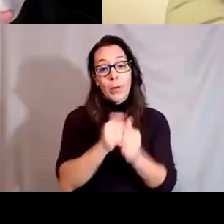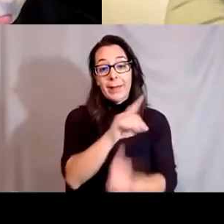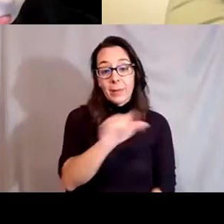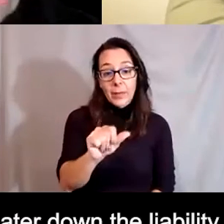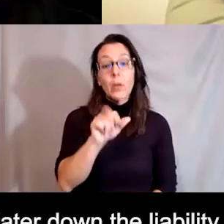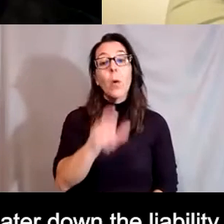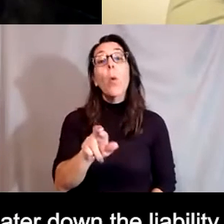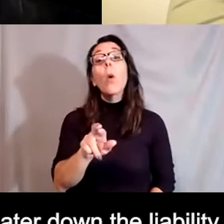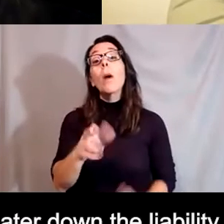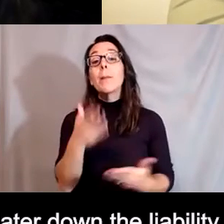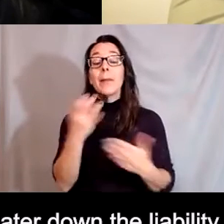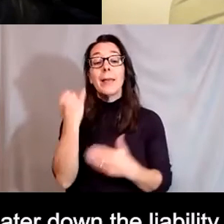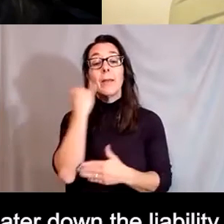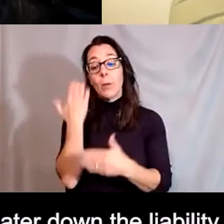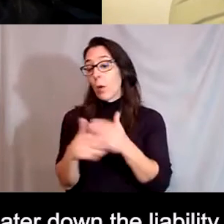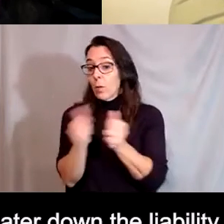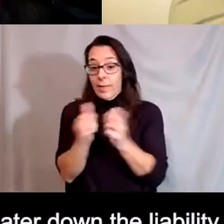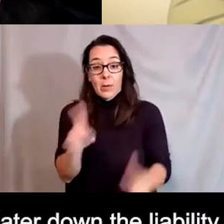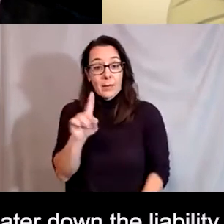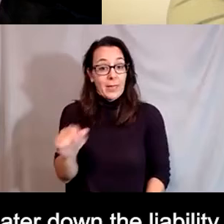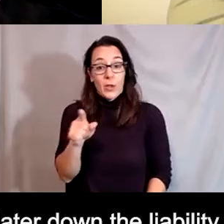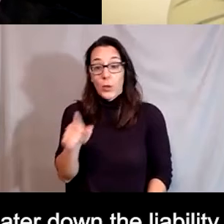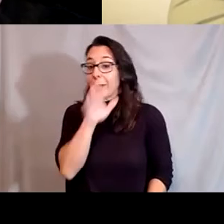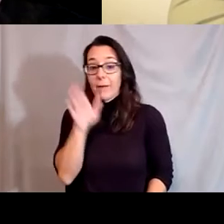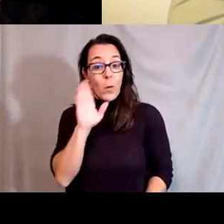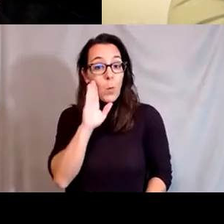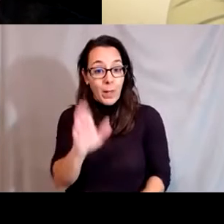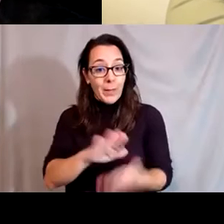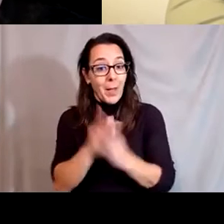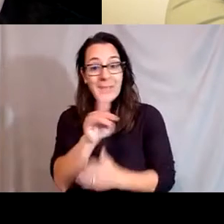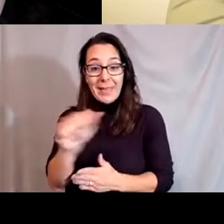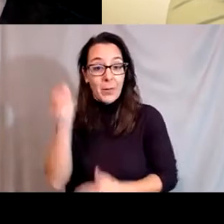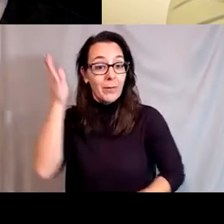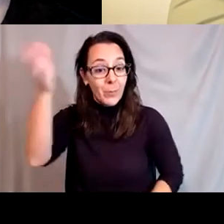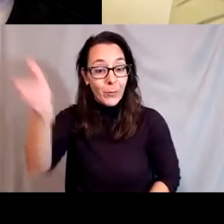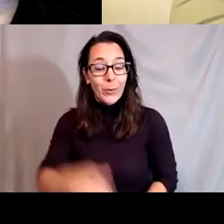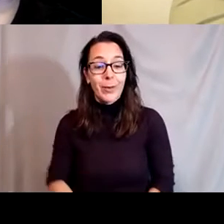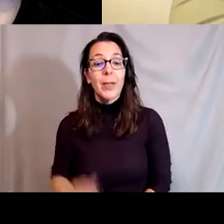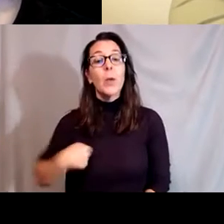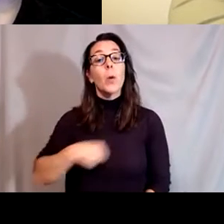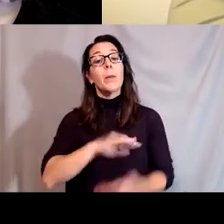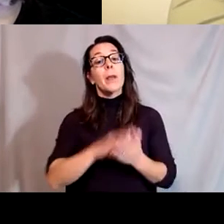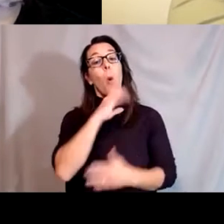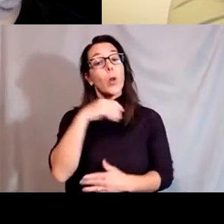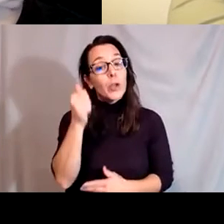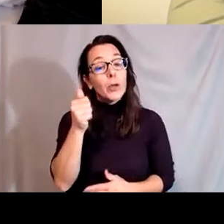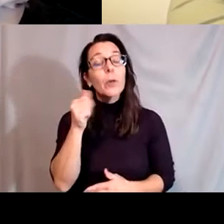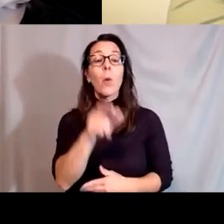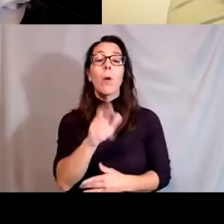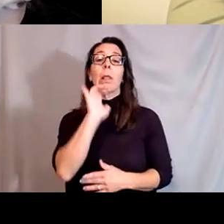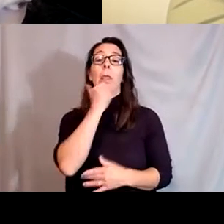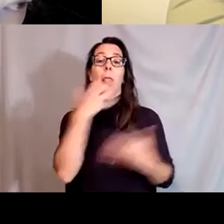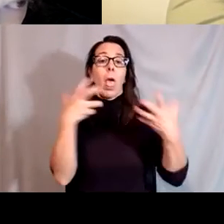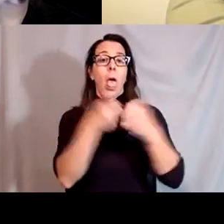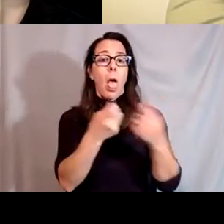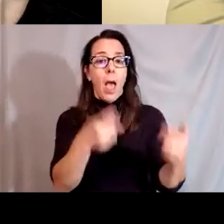won't acquire one later on down the line. As we age, as people are born, as people get into accidents, unfortunately, so on and so